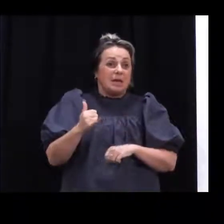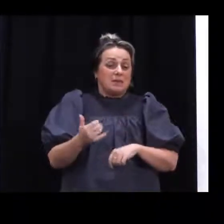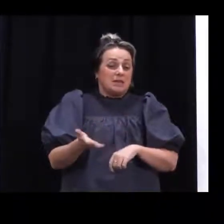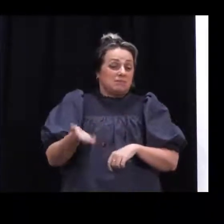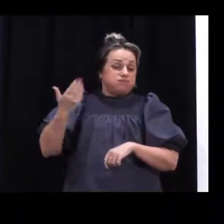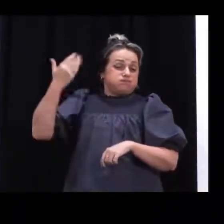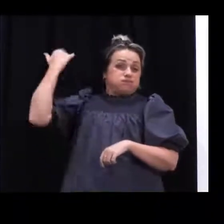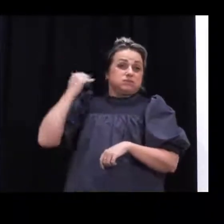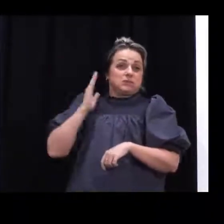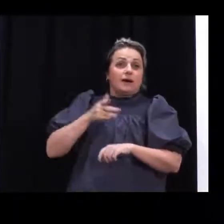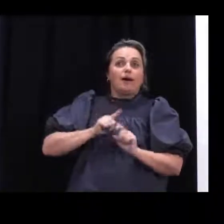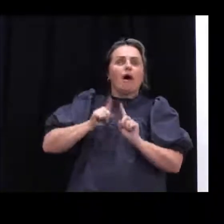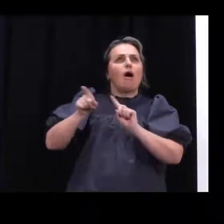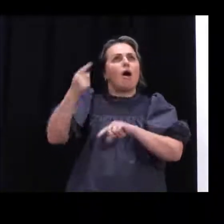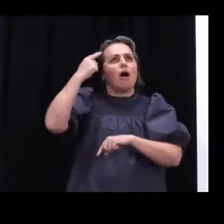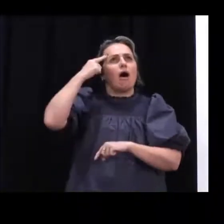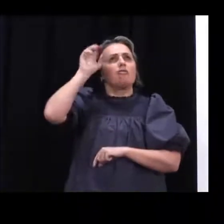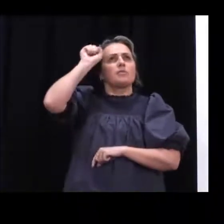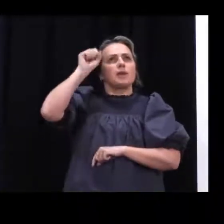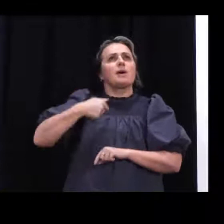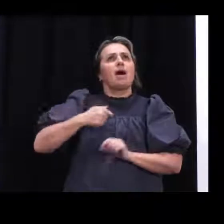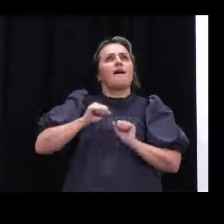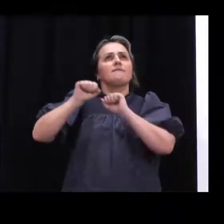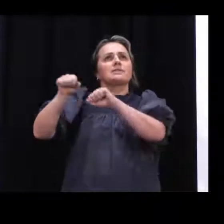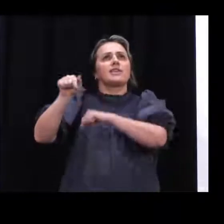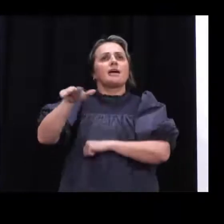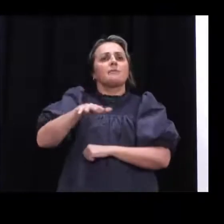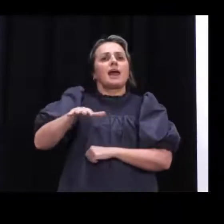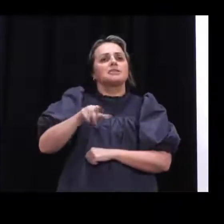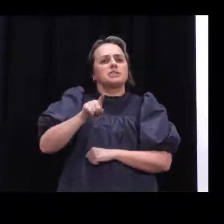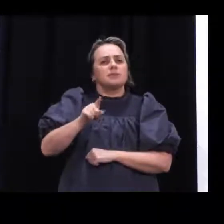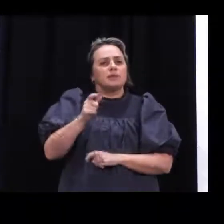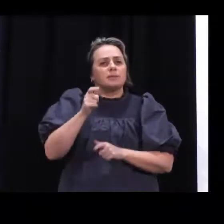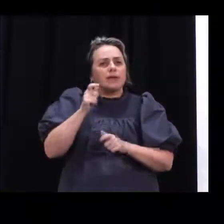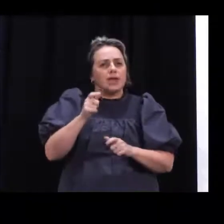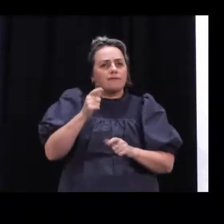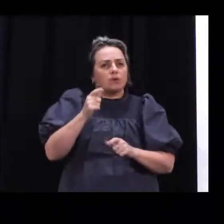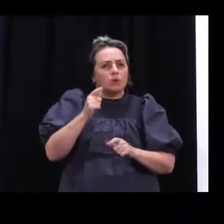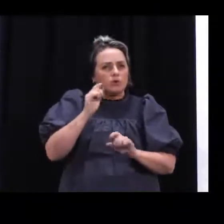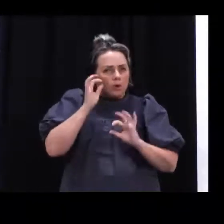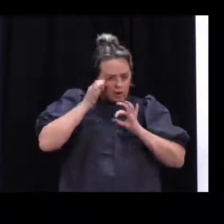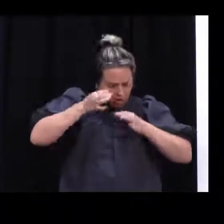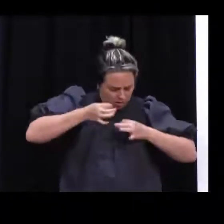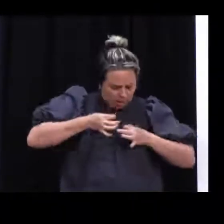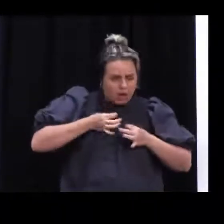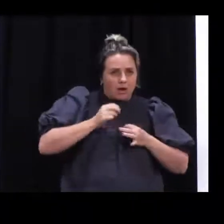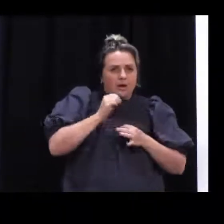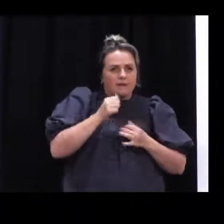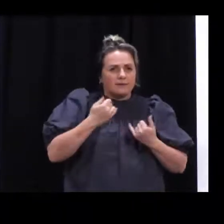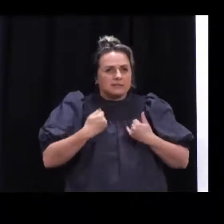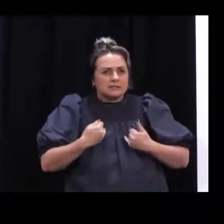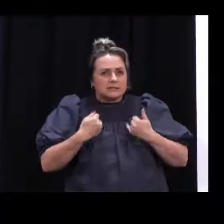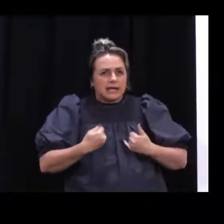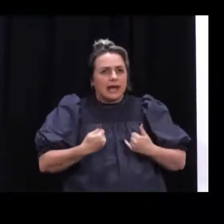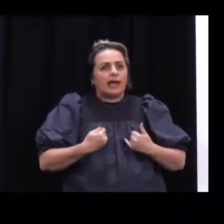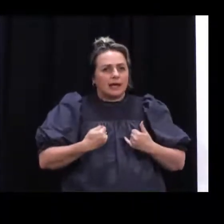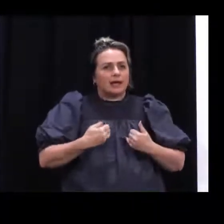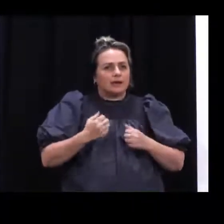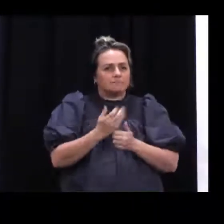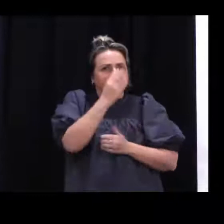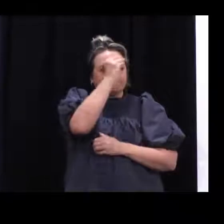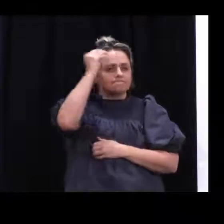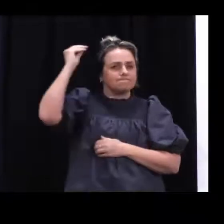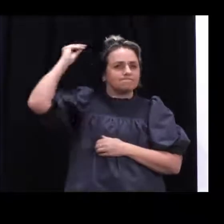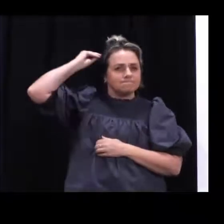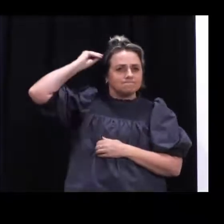to be careful, watch for symptoms since you have been there, if you were there at the time and place that is indicated on the website. So no need